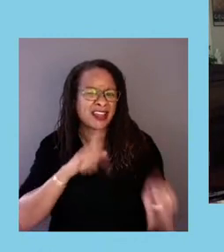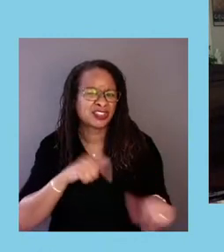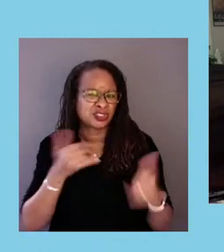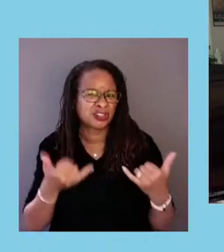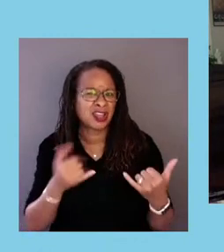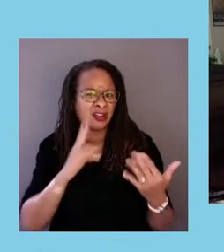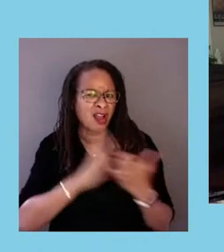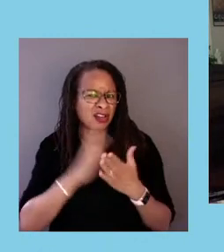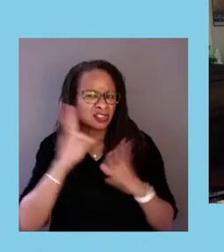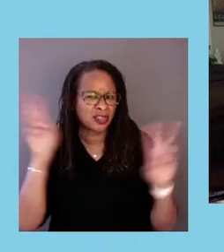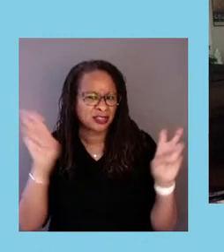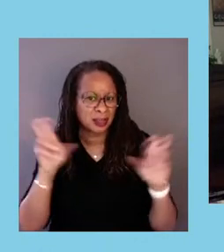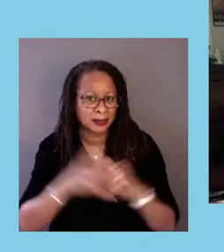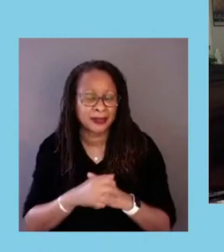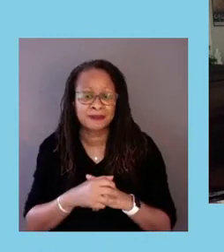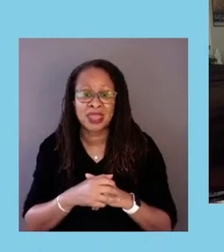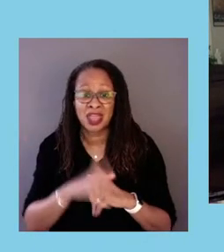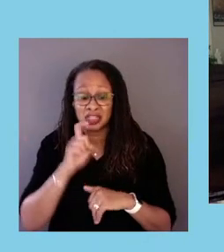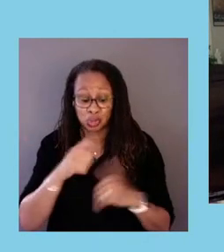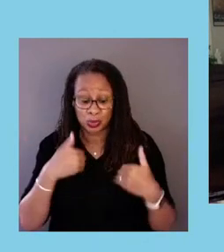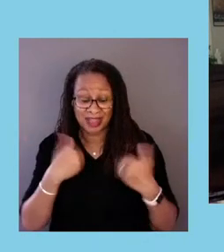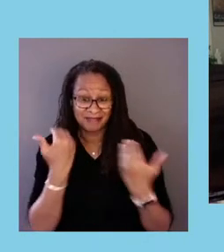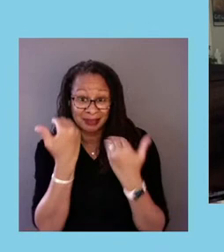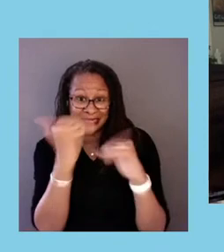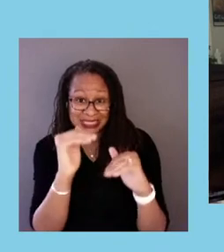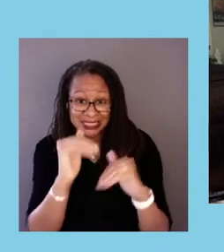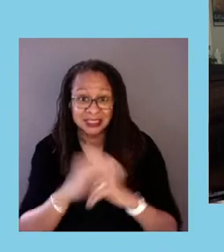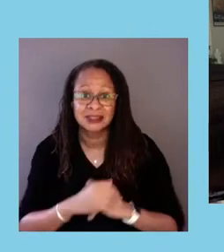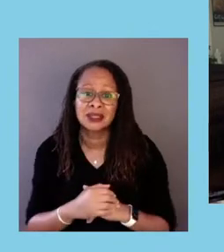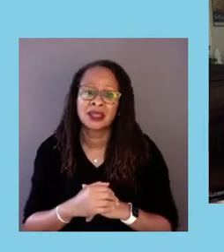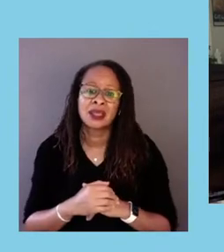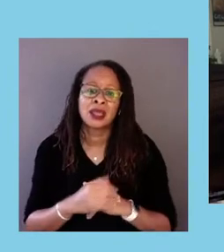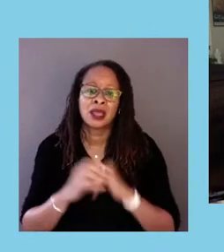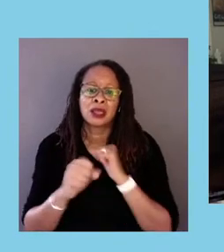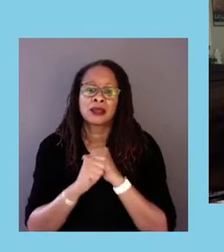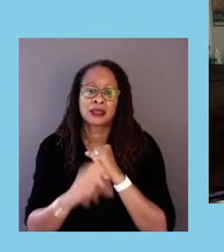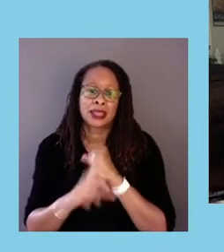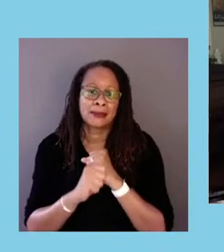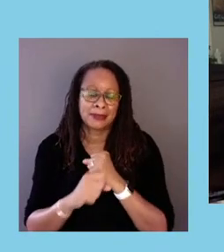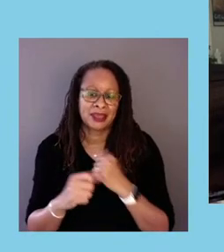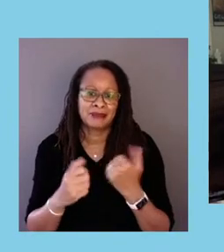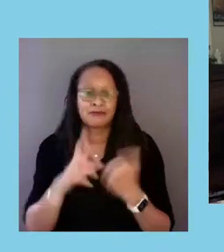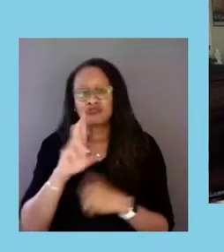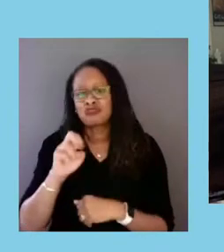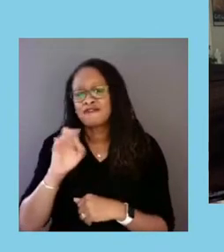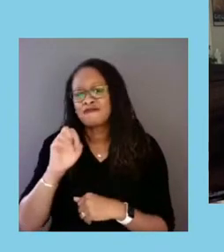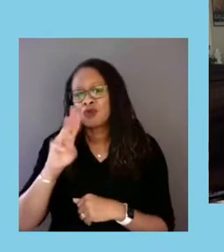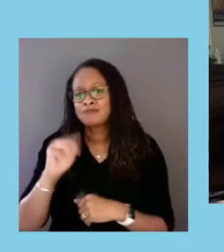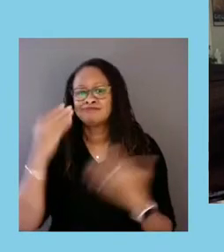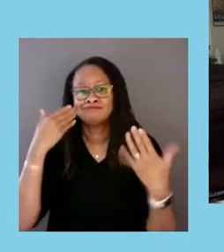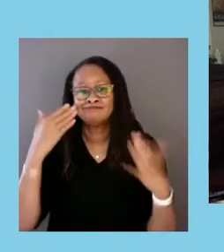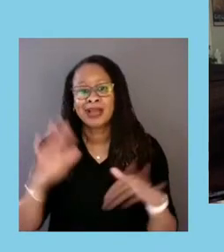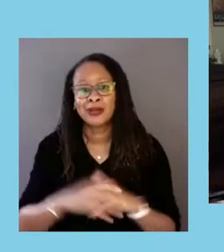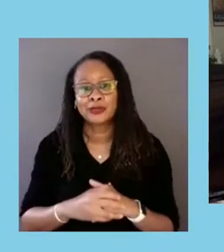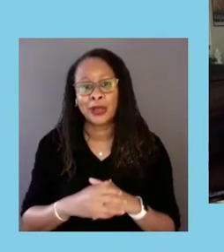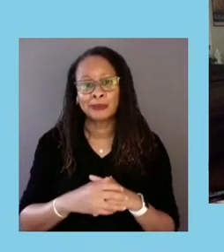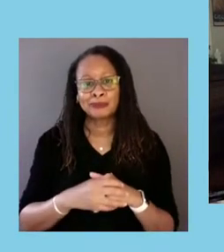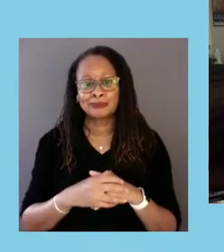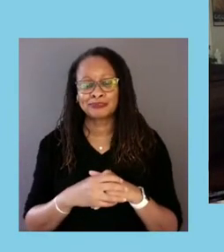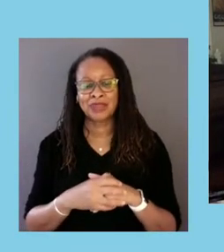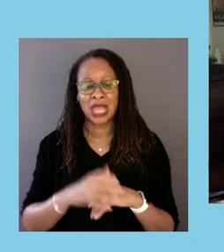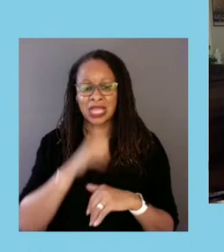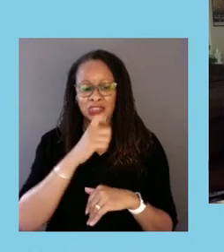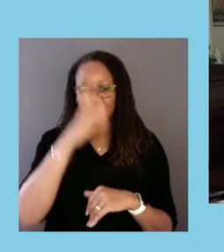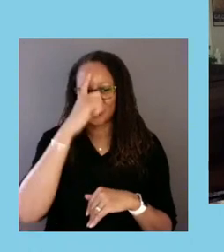know, should we have, you know, campaign, you know, reform? I don't know. I don't think I'd really want to